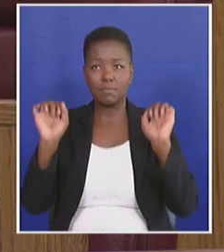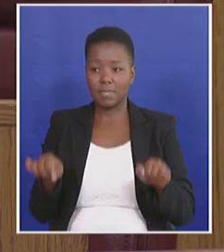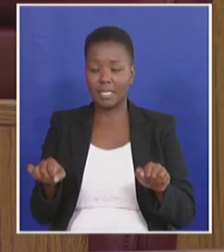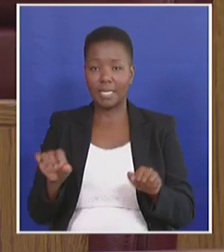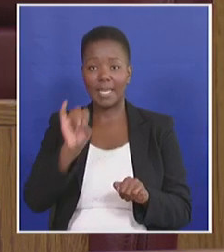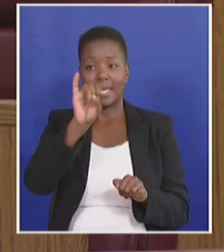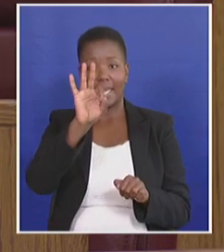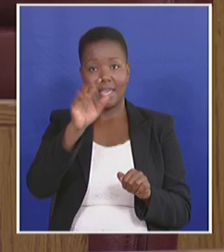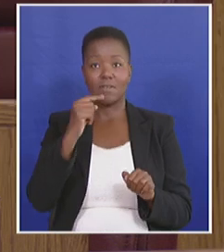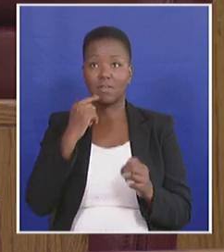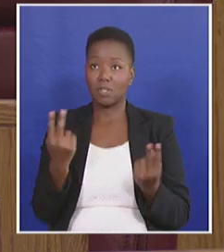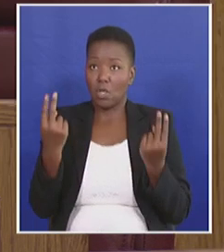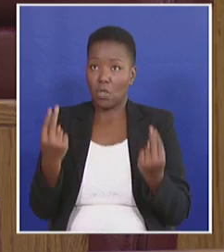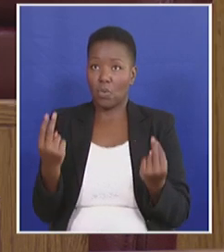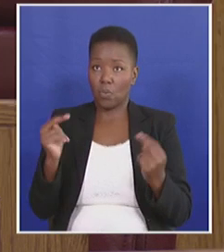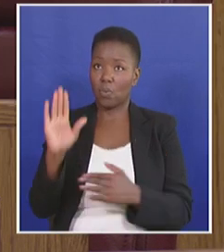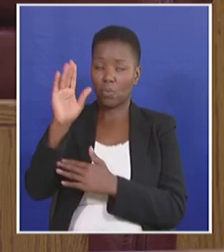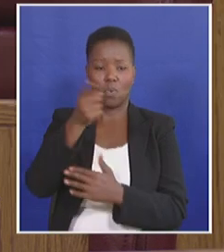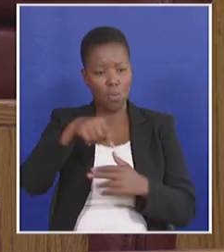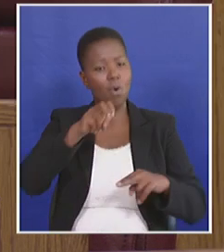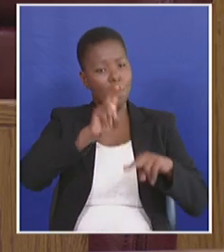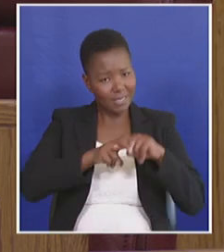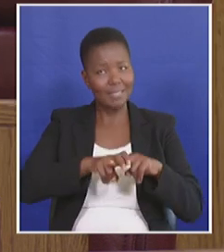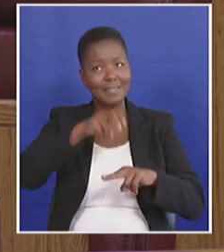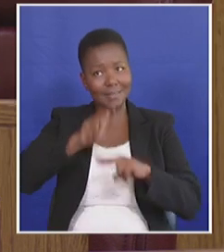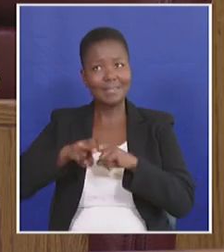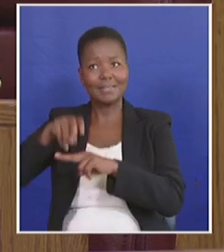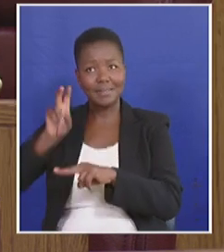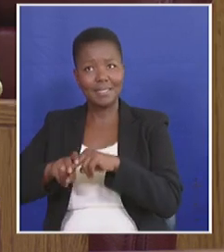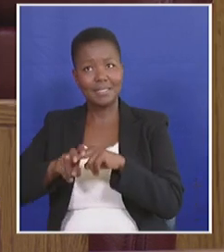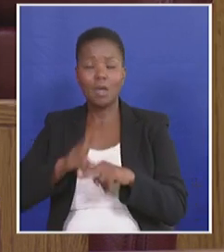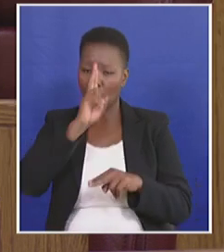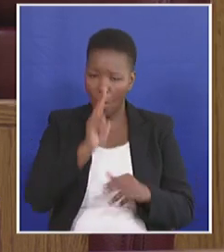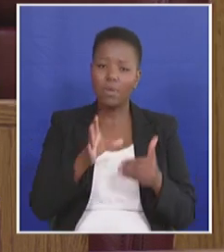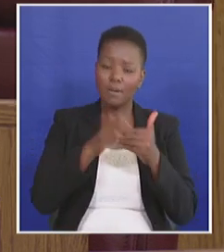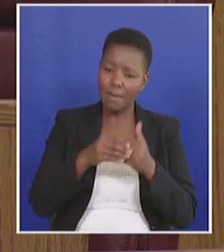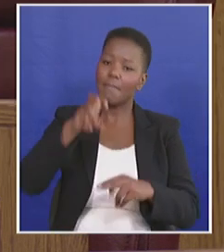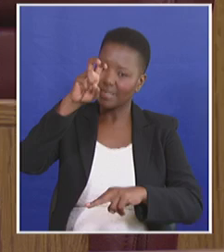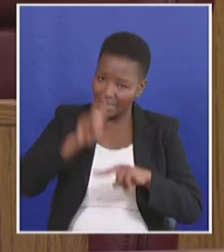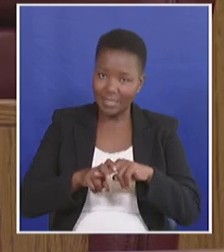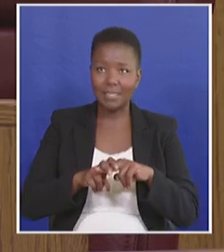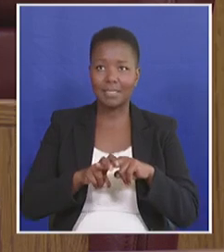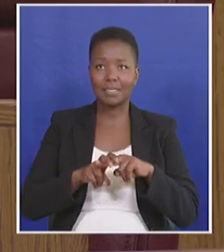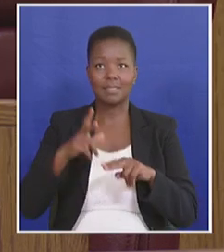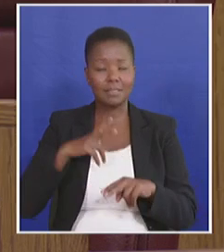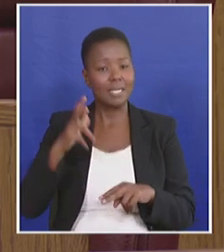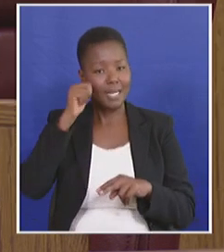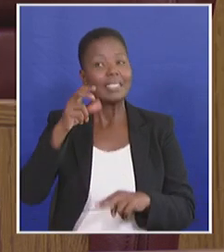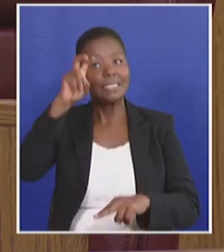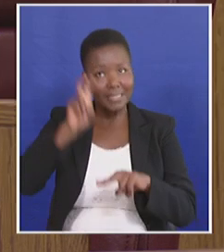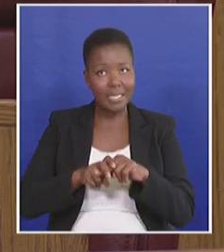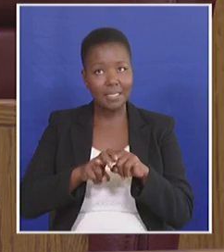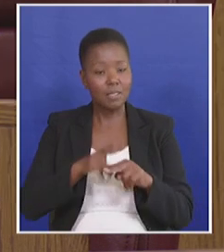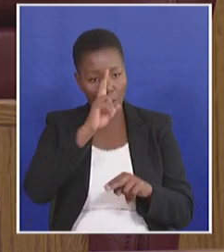is saying it's a new point of order, please take your seats, honorable members. Honorable members, take your seats. Let's listen to the point of order. Take your seats,